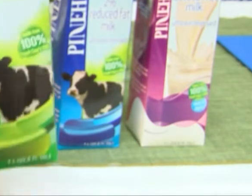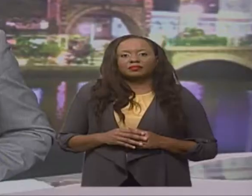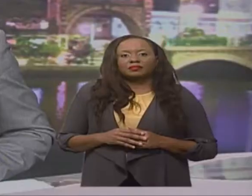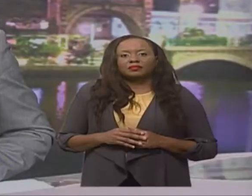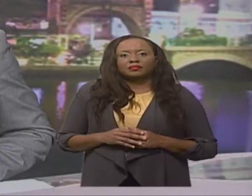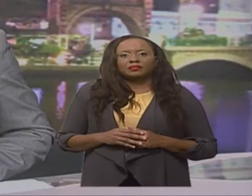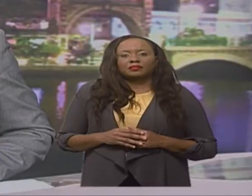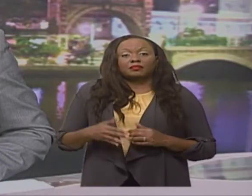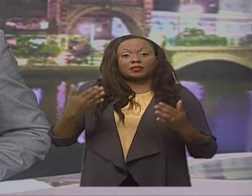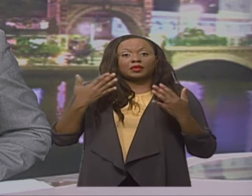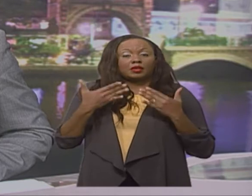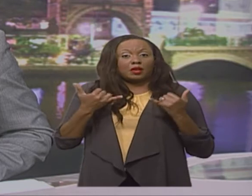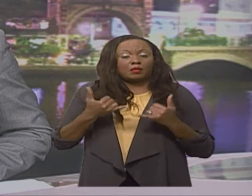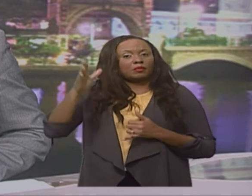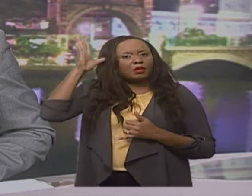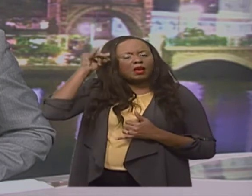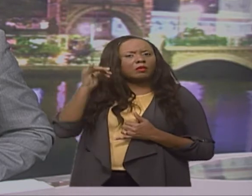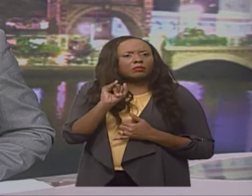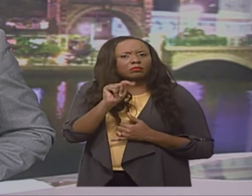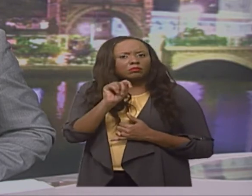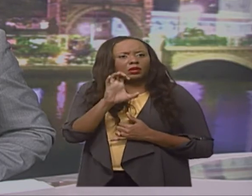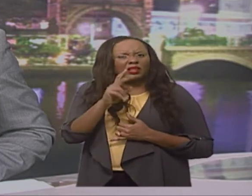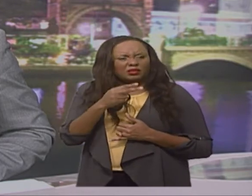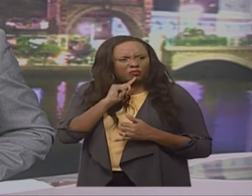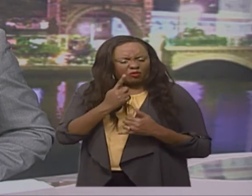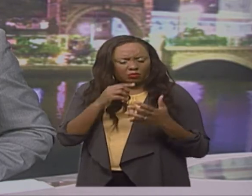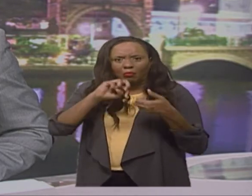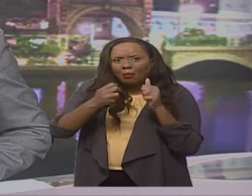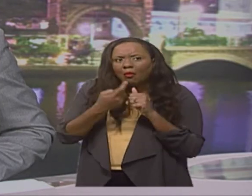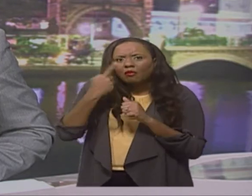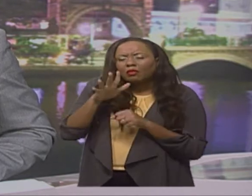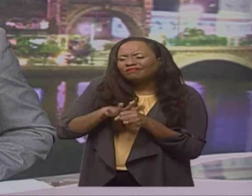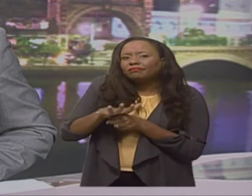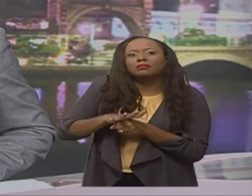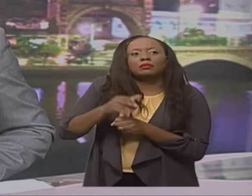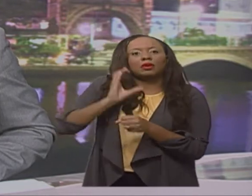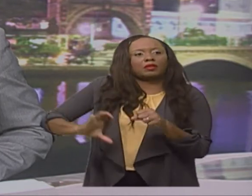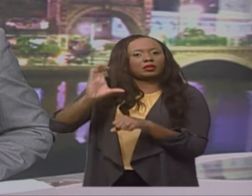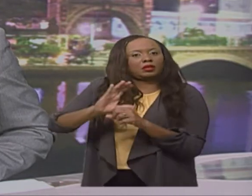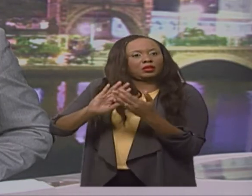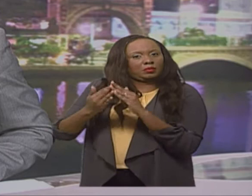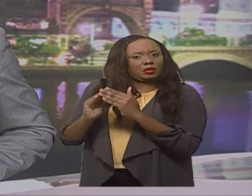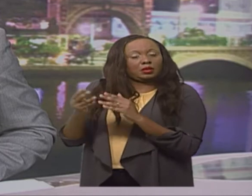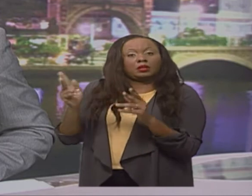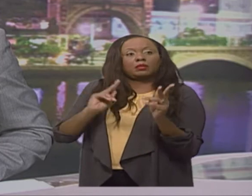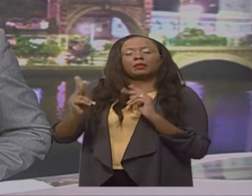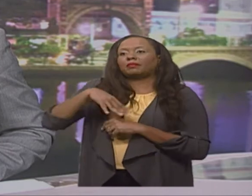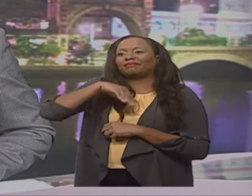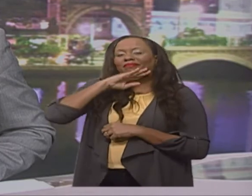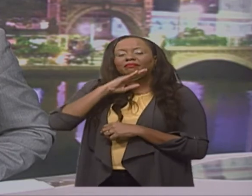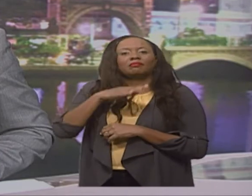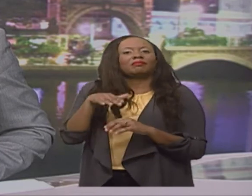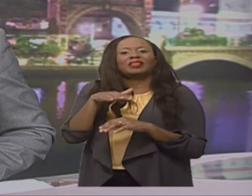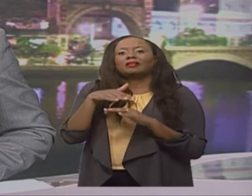News. Thanks, Lorna. Well, cowitch is posing a hazard for a Silver Hill, Christchurch community, and residents have had enough. They